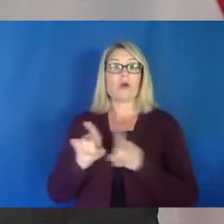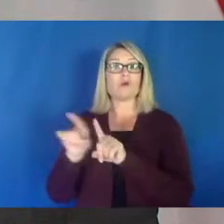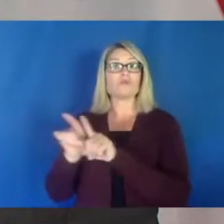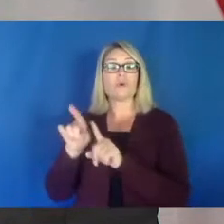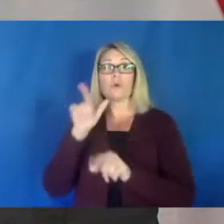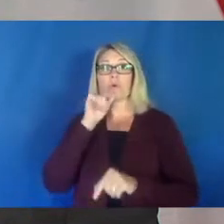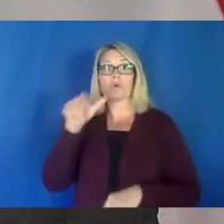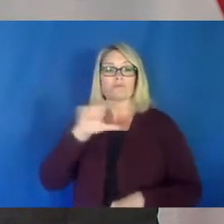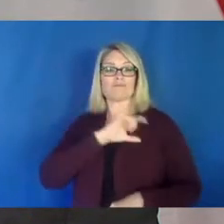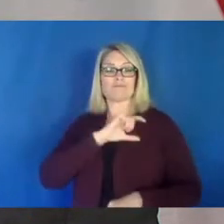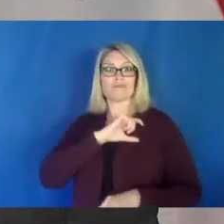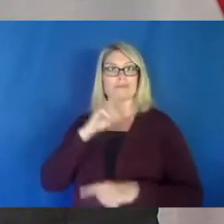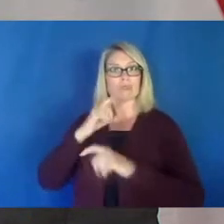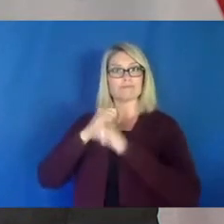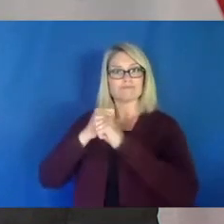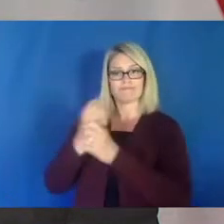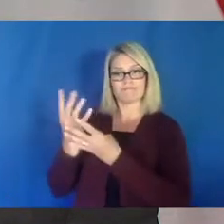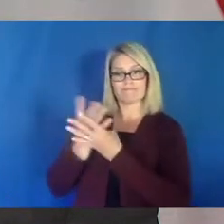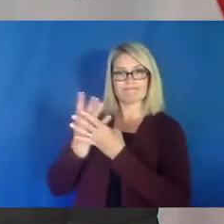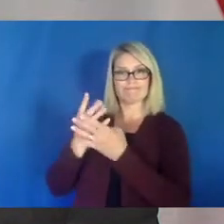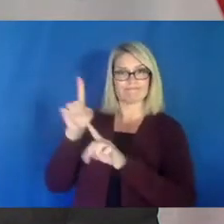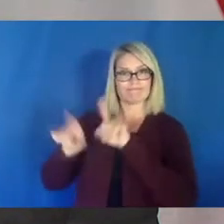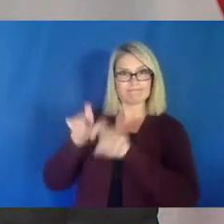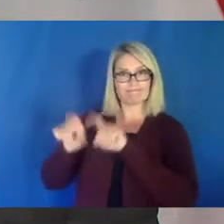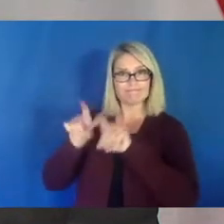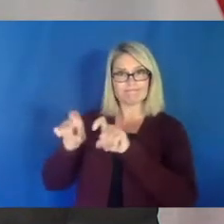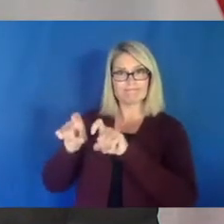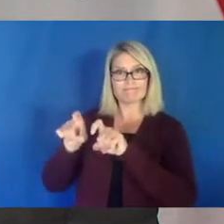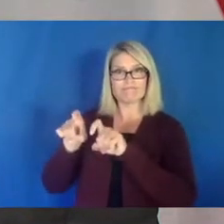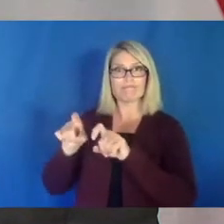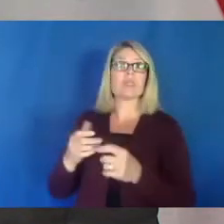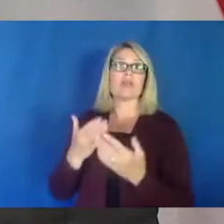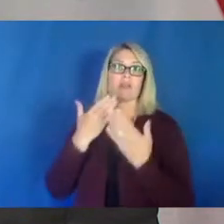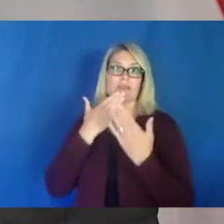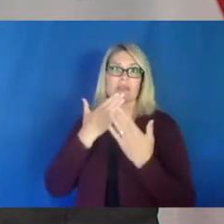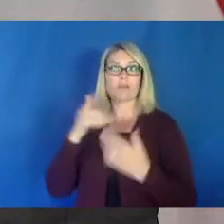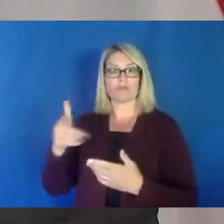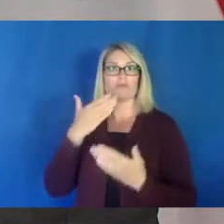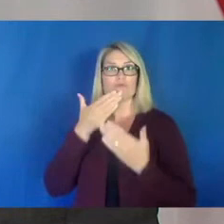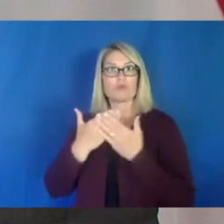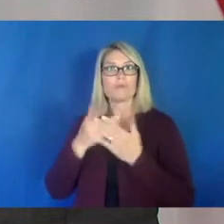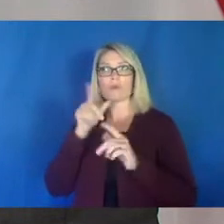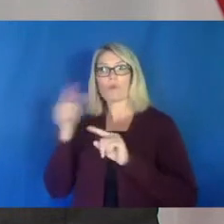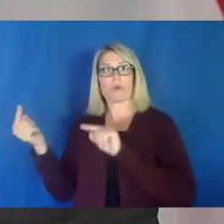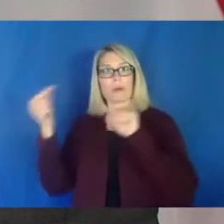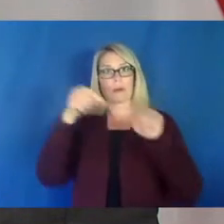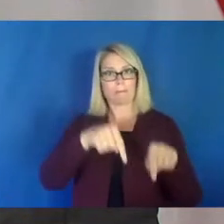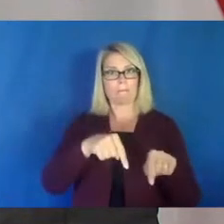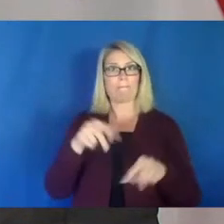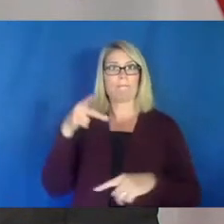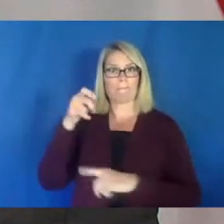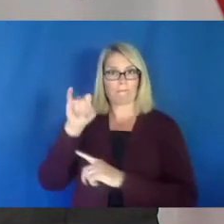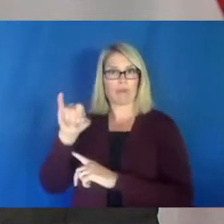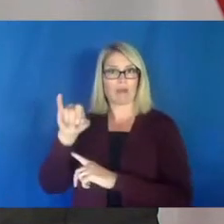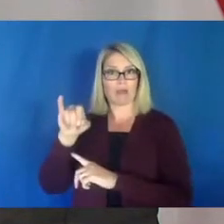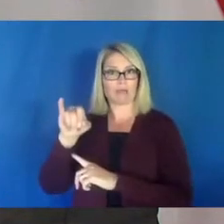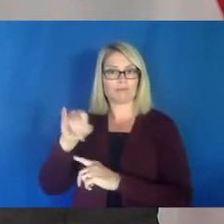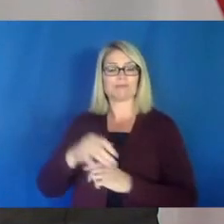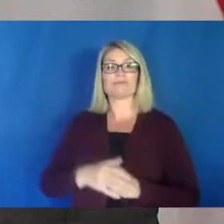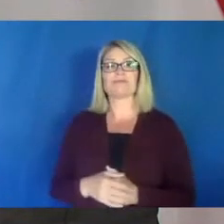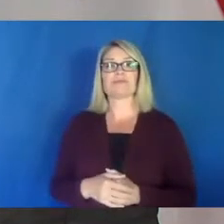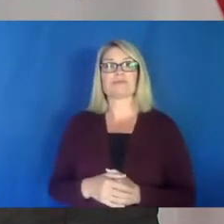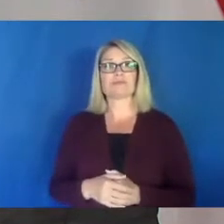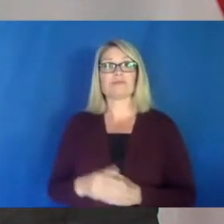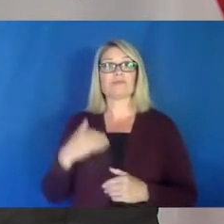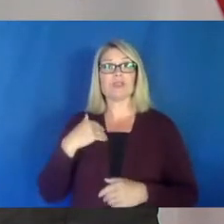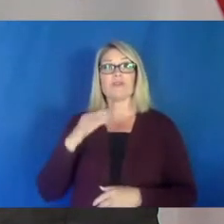and all of those who are working so diligently at our points of entry. We have administered almost